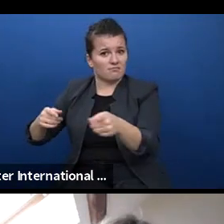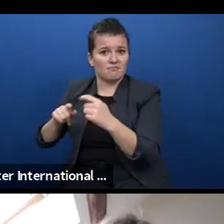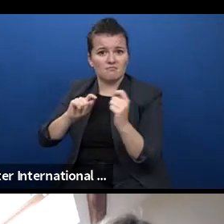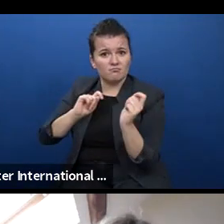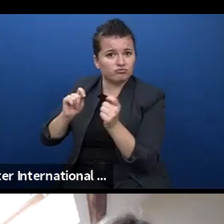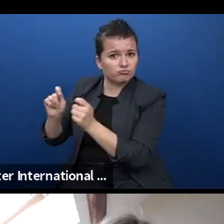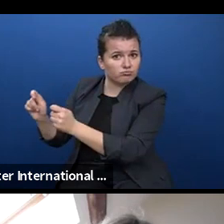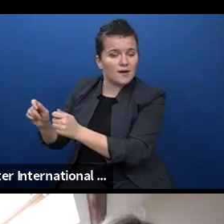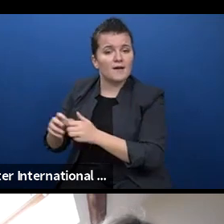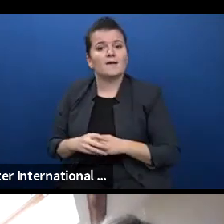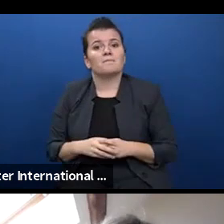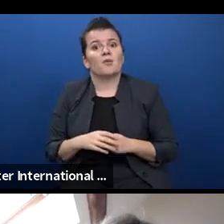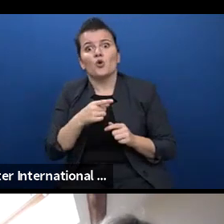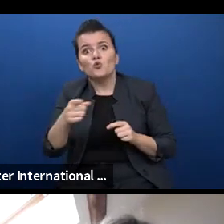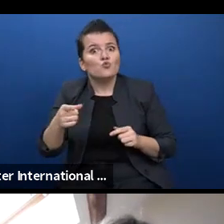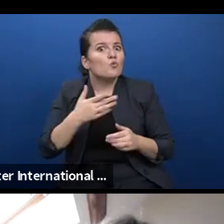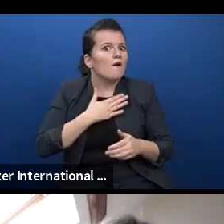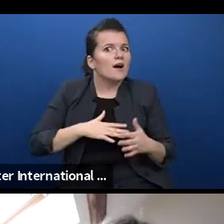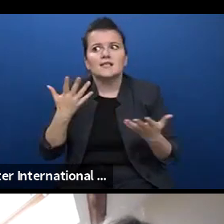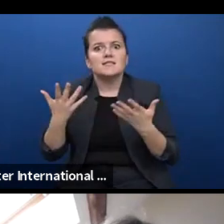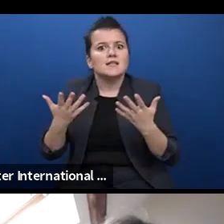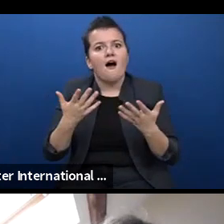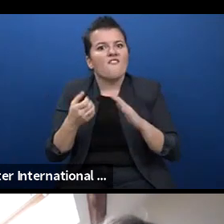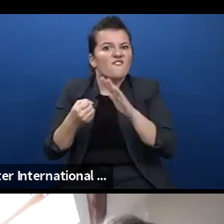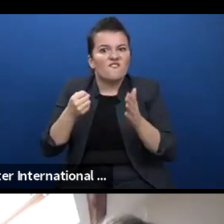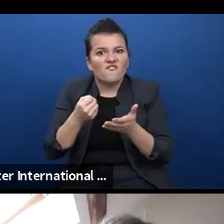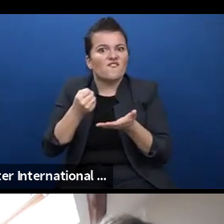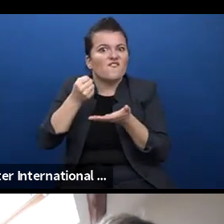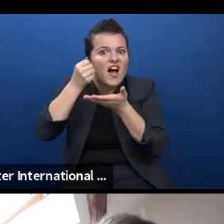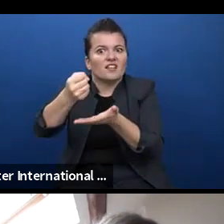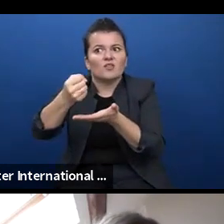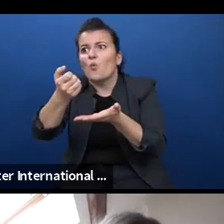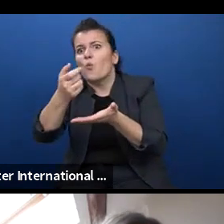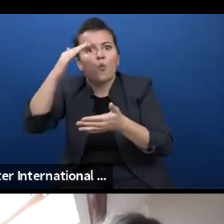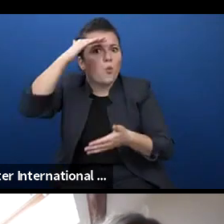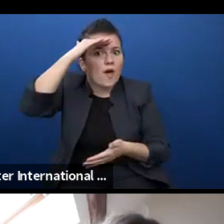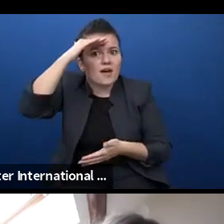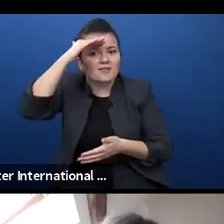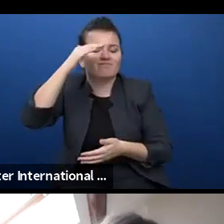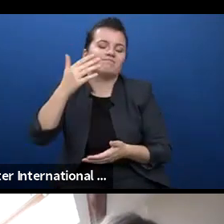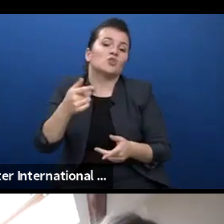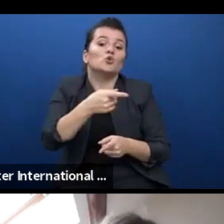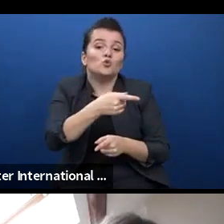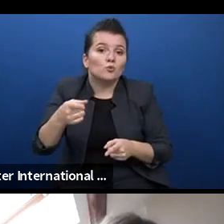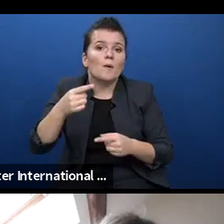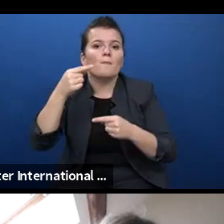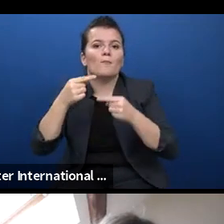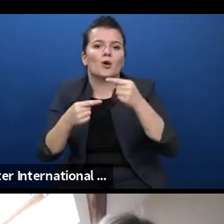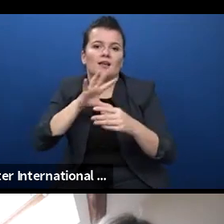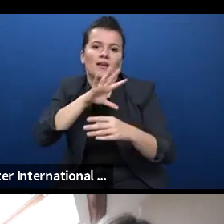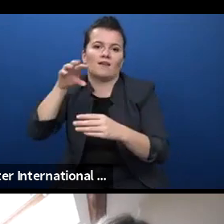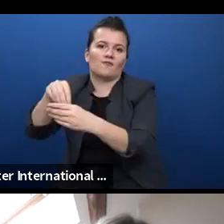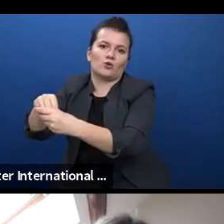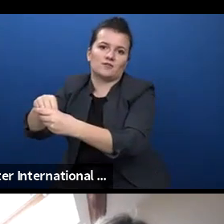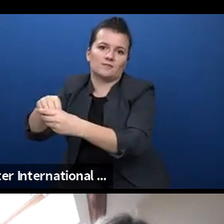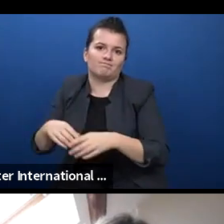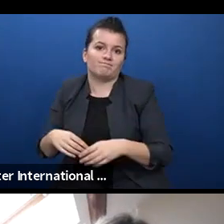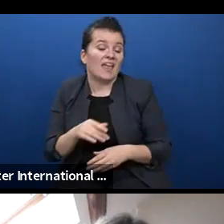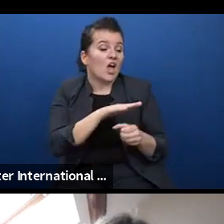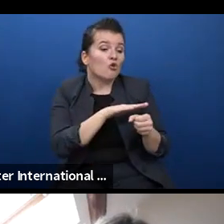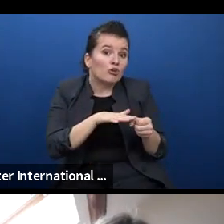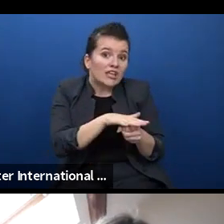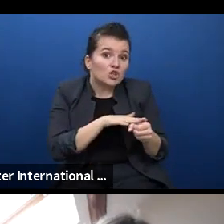looking for more funding and who's asking what can we do. Get politically involved. It really depends on what the regions and the member